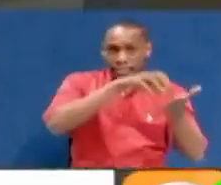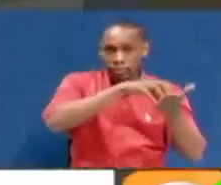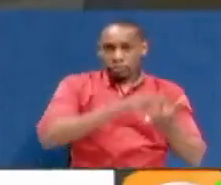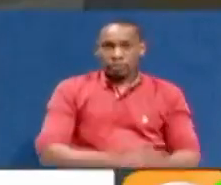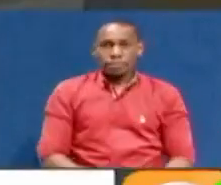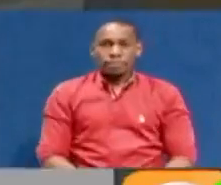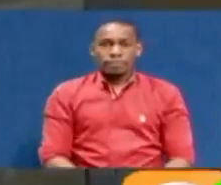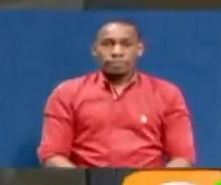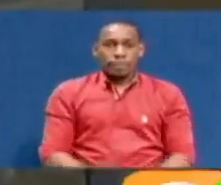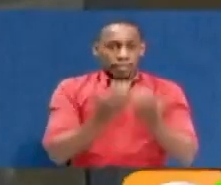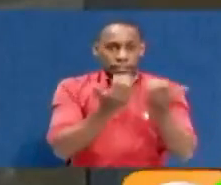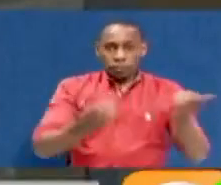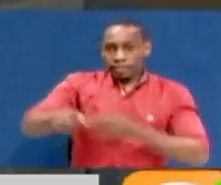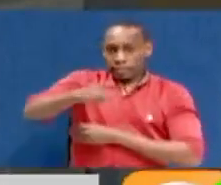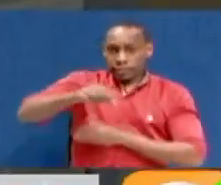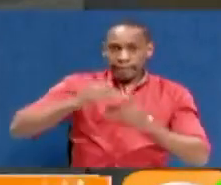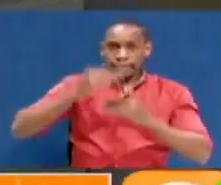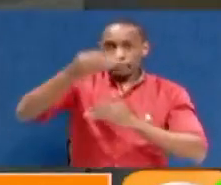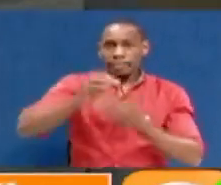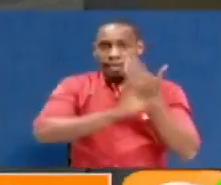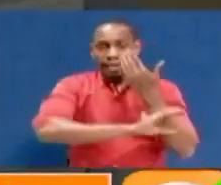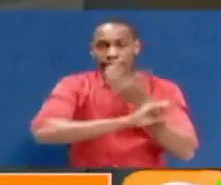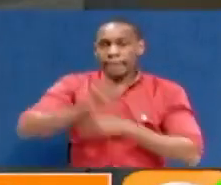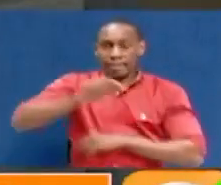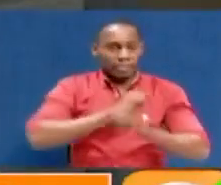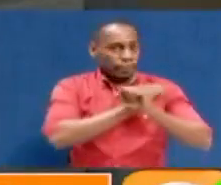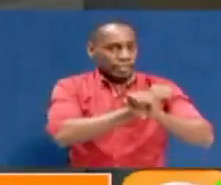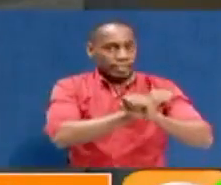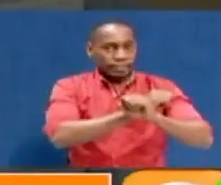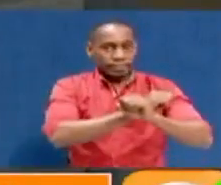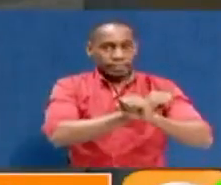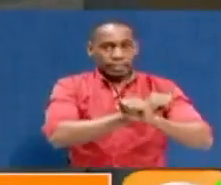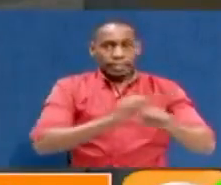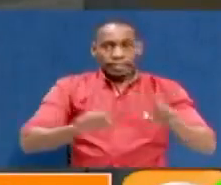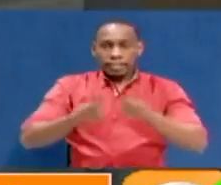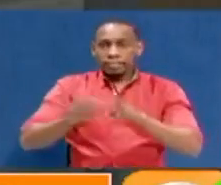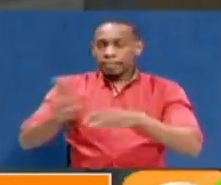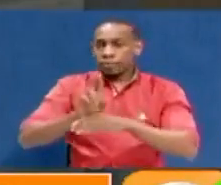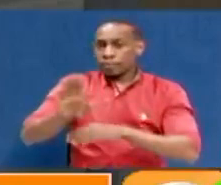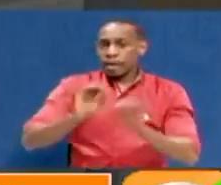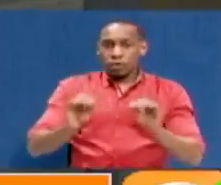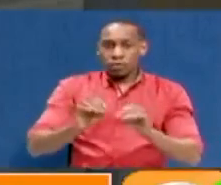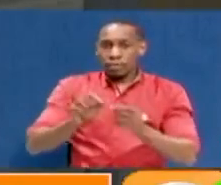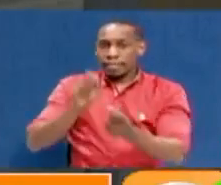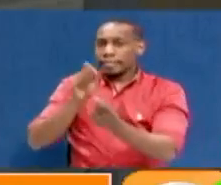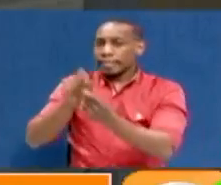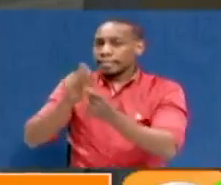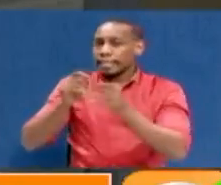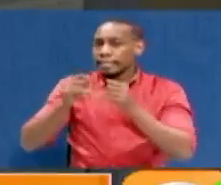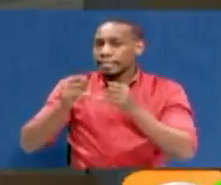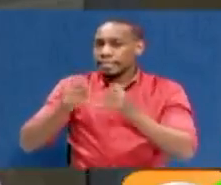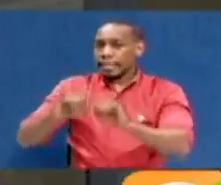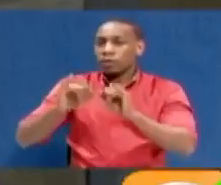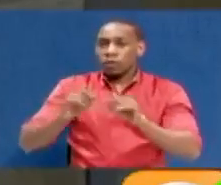pattern. Our children are the future for this country and they need to be protected. And we should not use them as guinea pigs